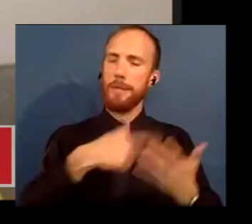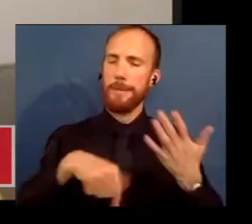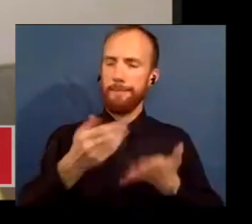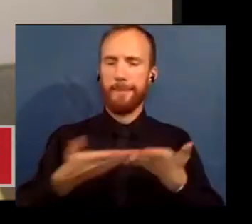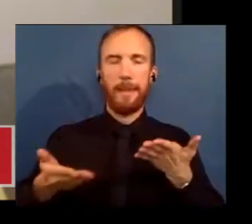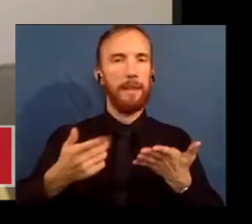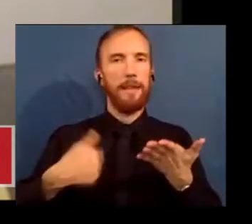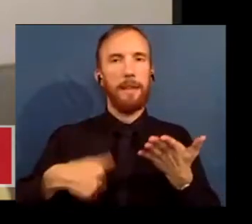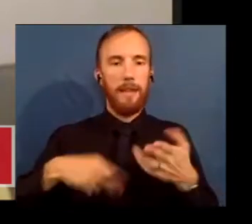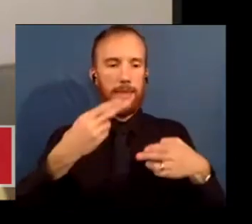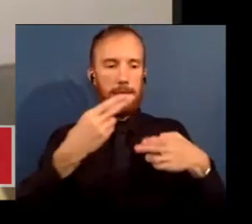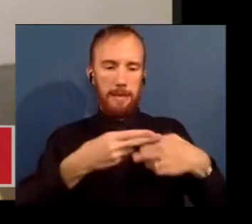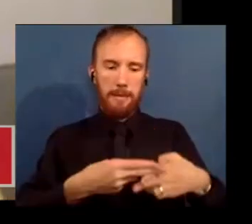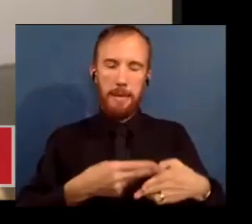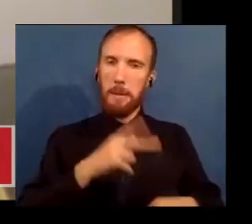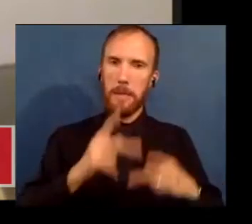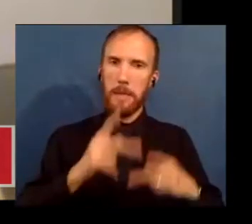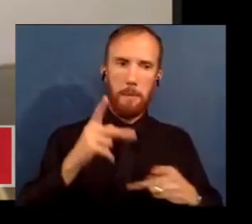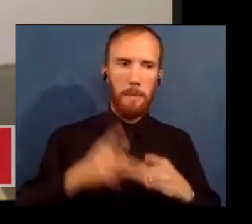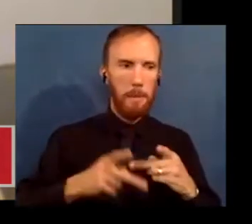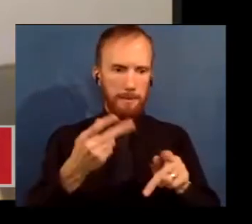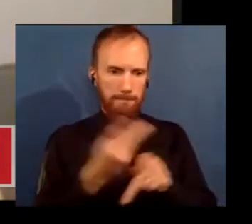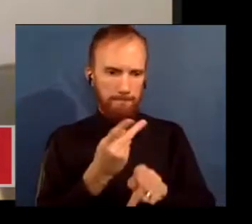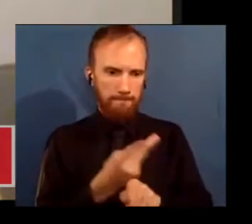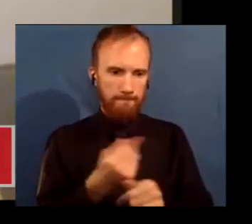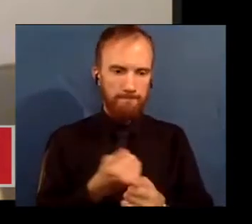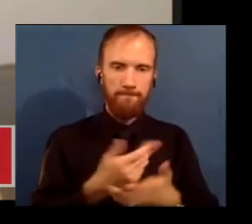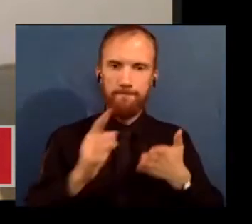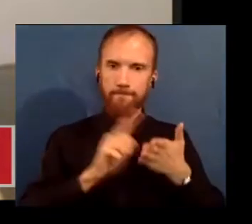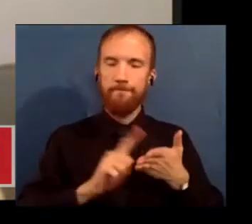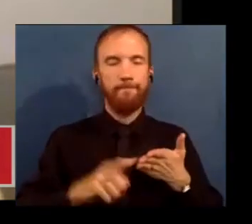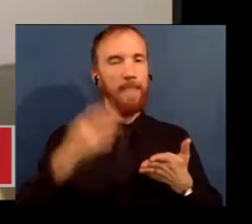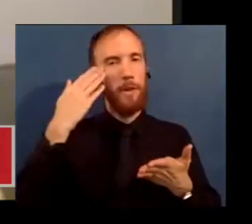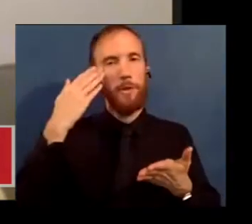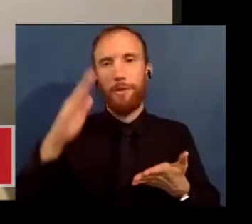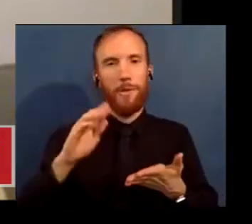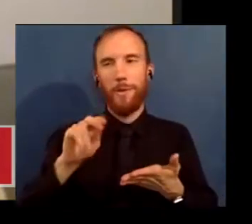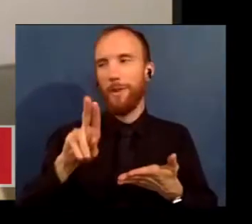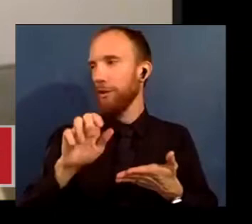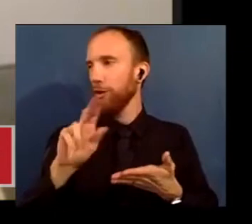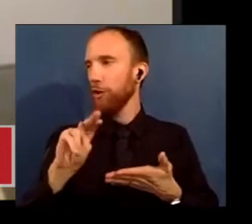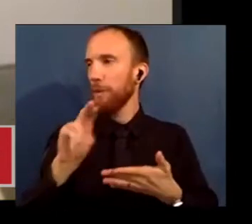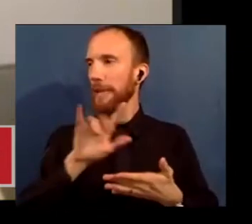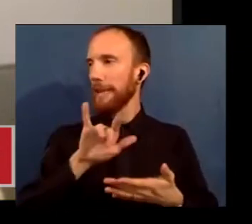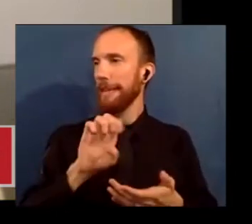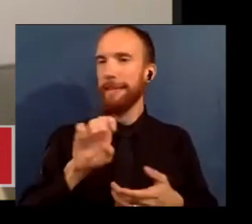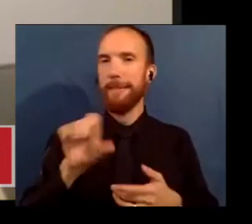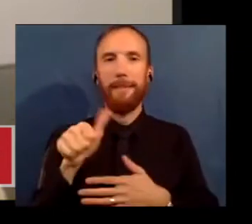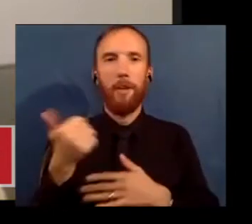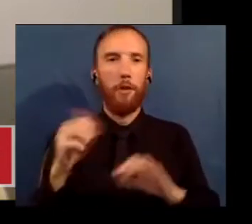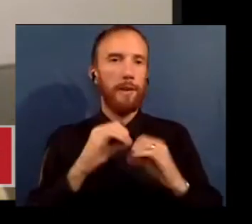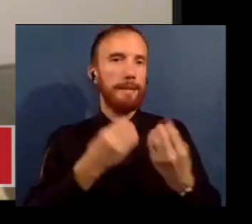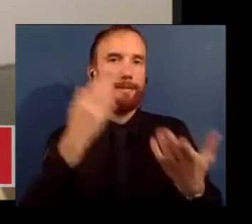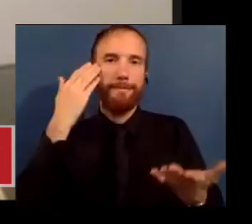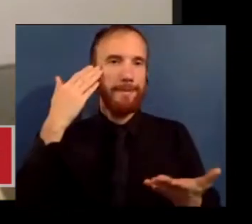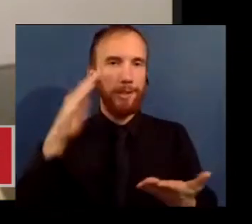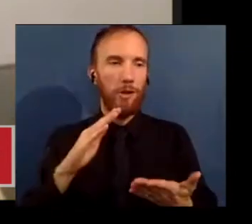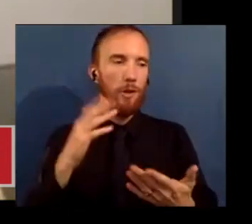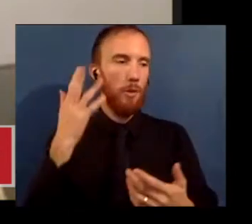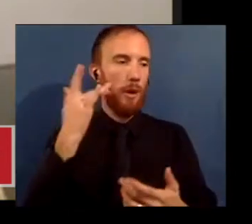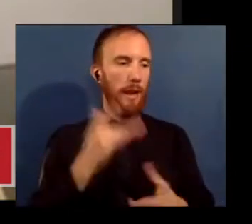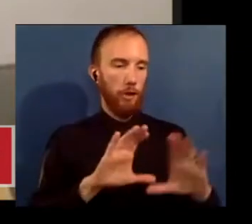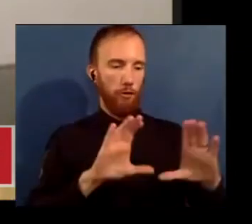names of the people who crunch the numbers, from the Urban League to these various organizations, because they tend to move as collectives rather than be